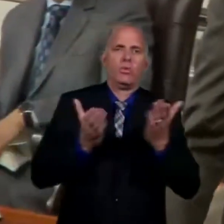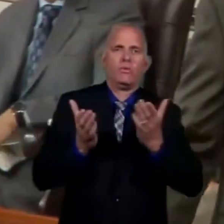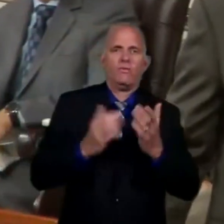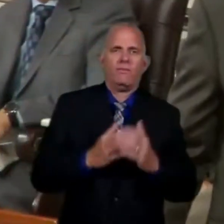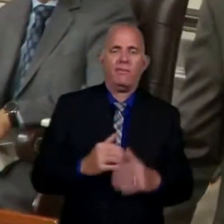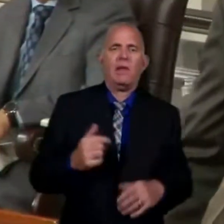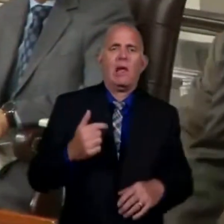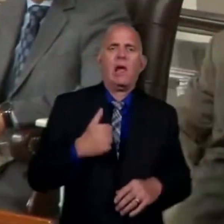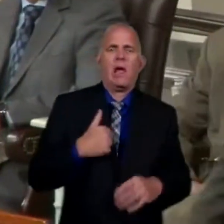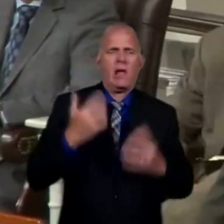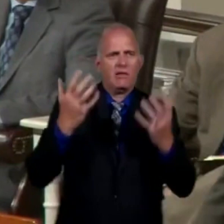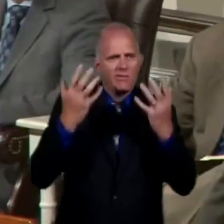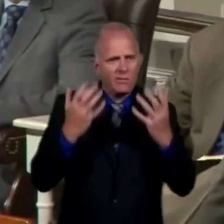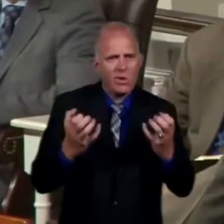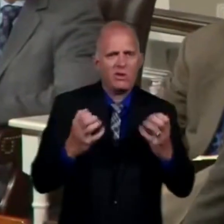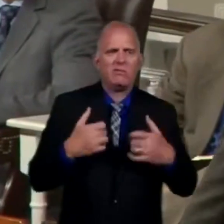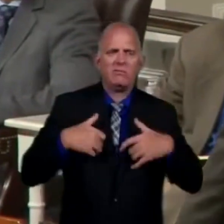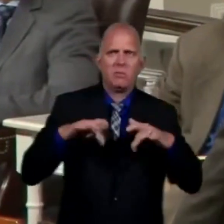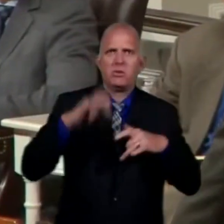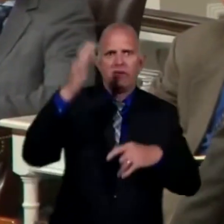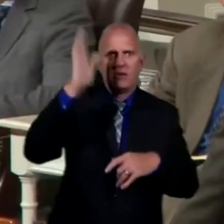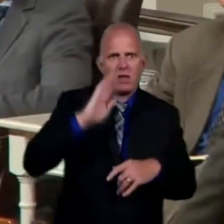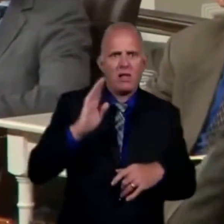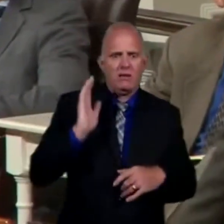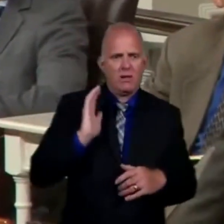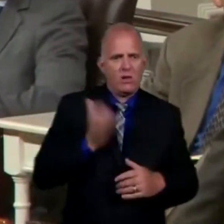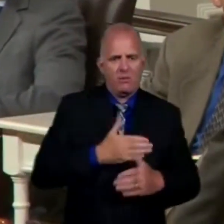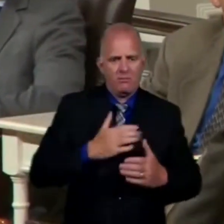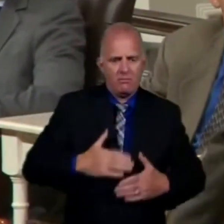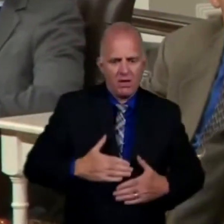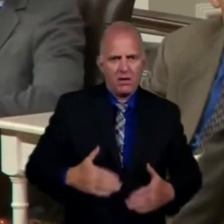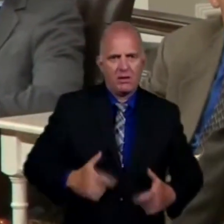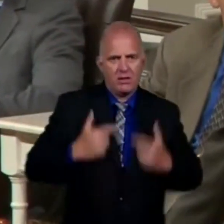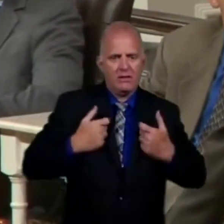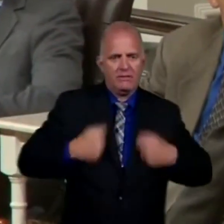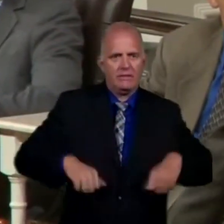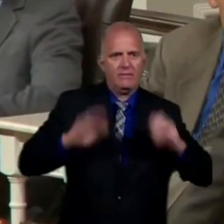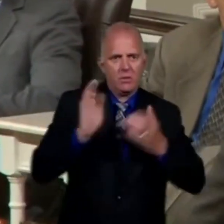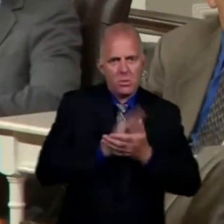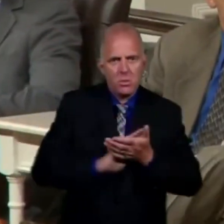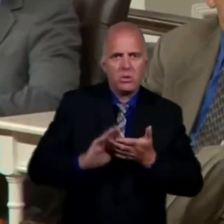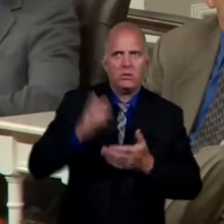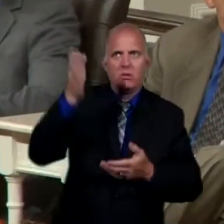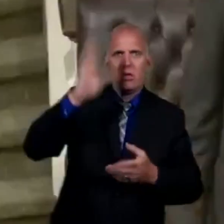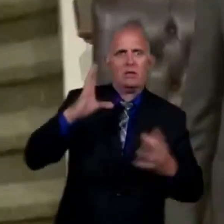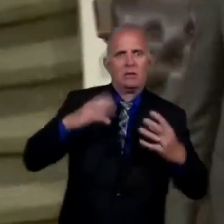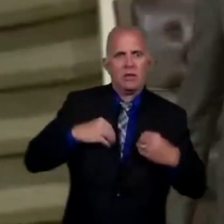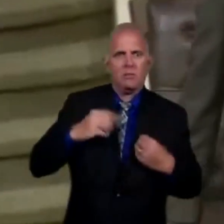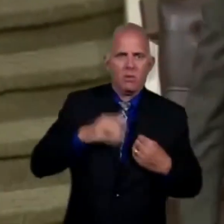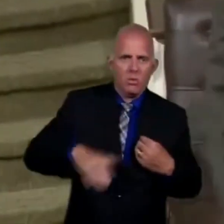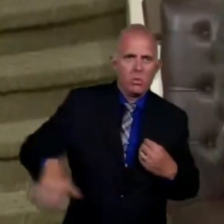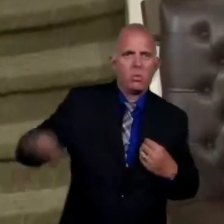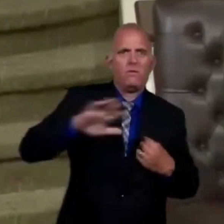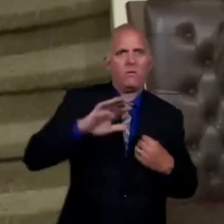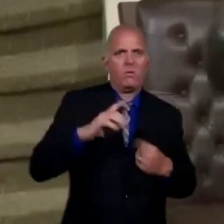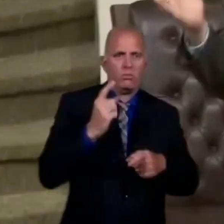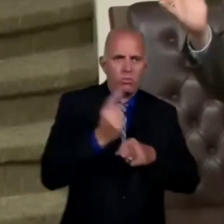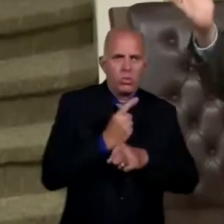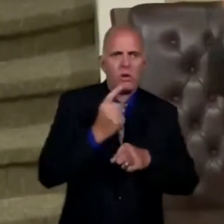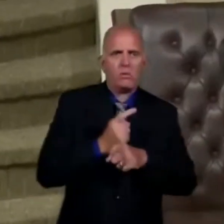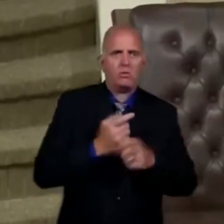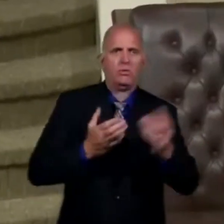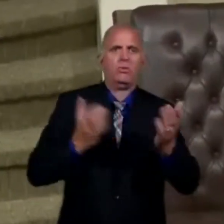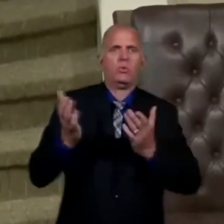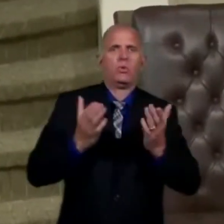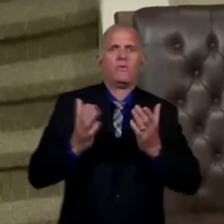brethren, by the mercies of God, that you present your bodies a living sacrifice, holy, acceptable unto God, which is your reasonable service. He says, let's talk about